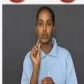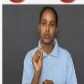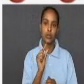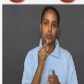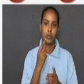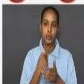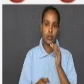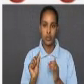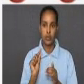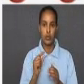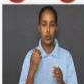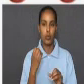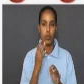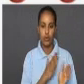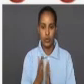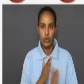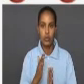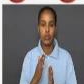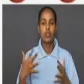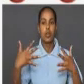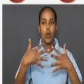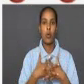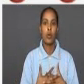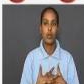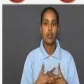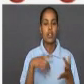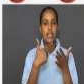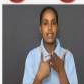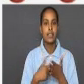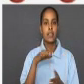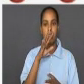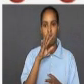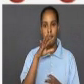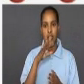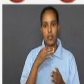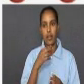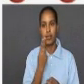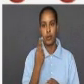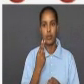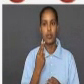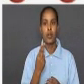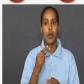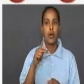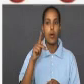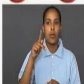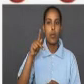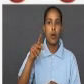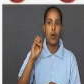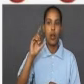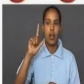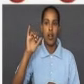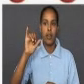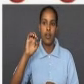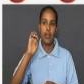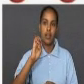to produce. The combination of these advantages leads to polyethylene